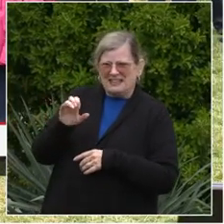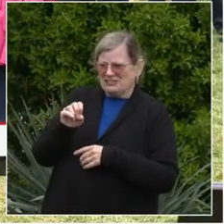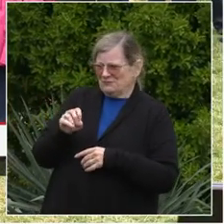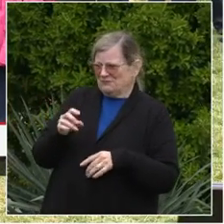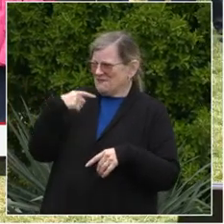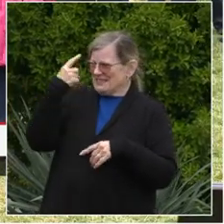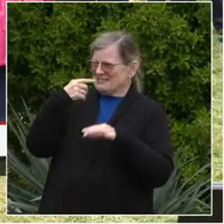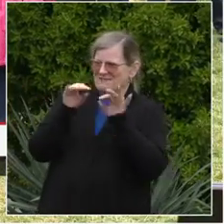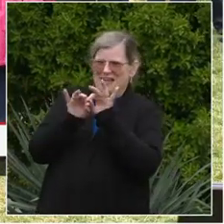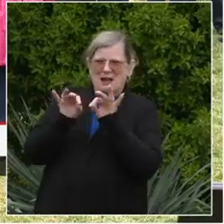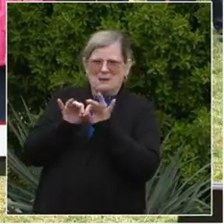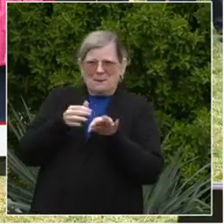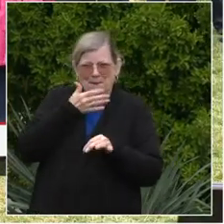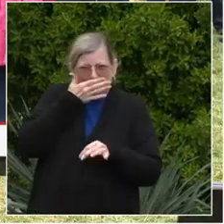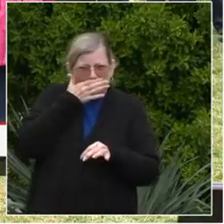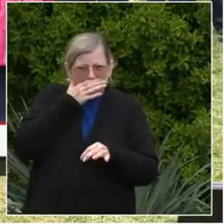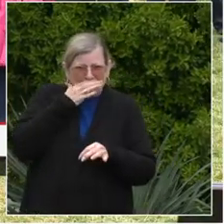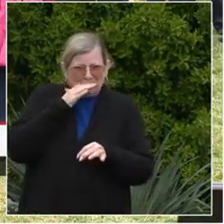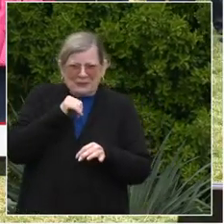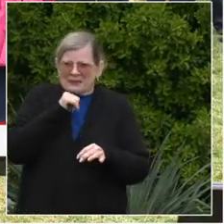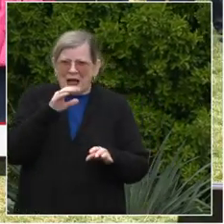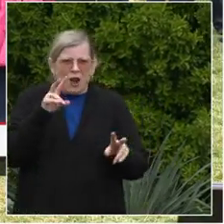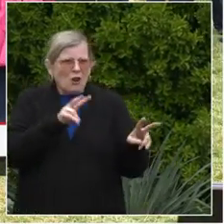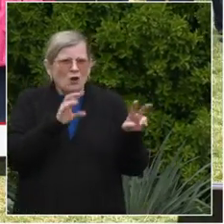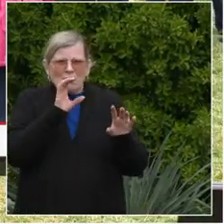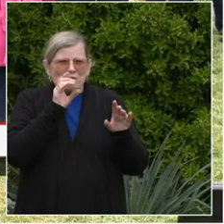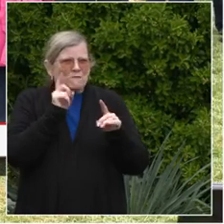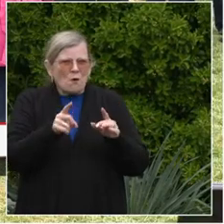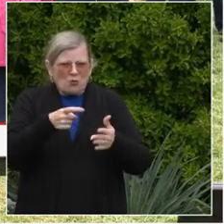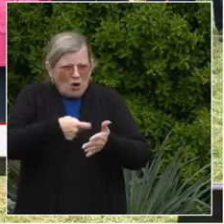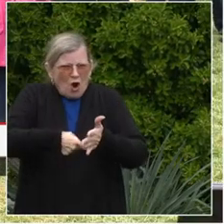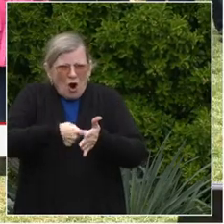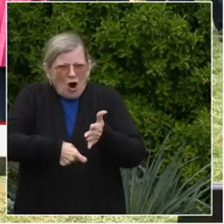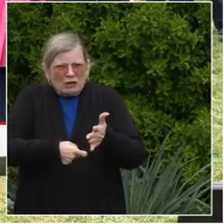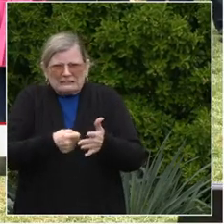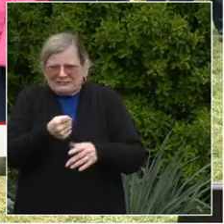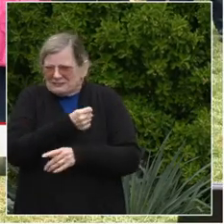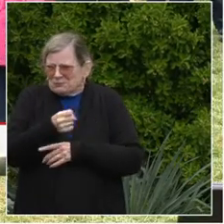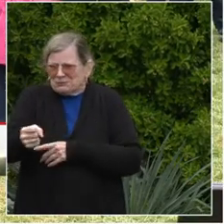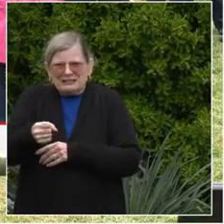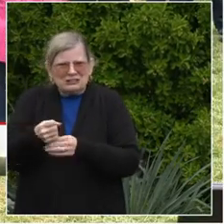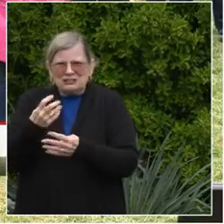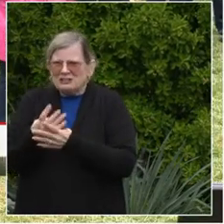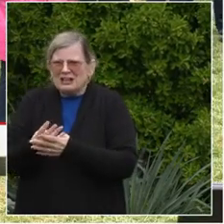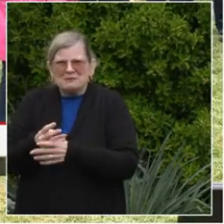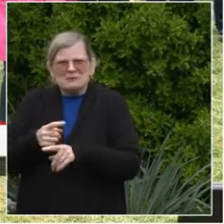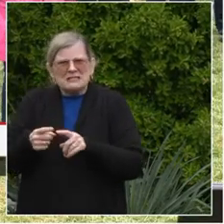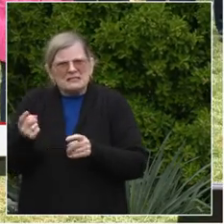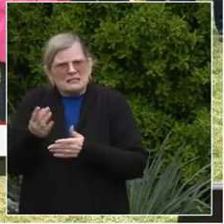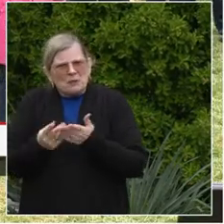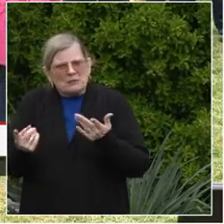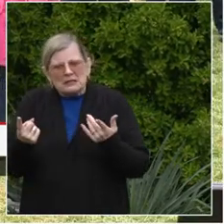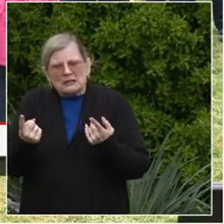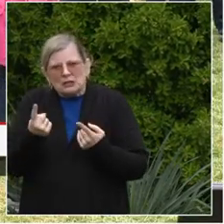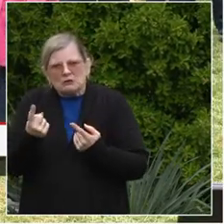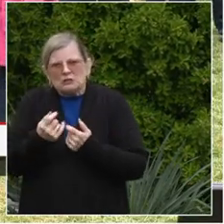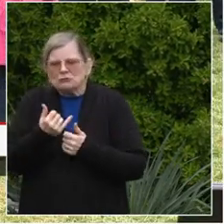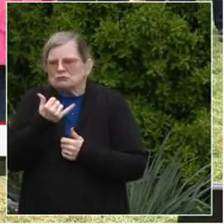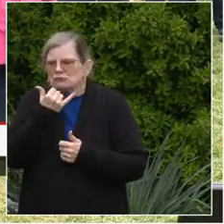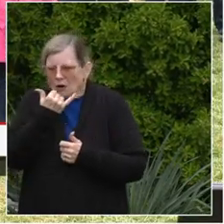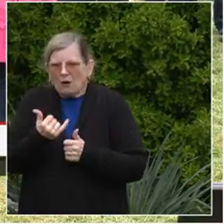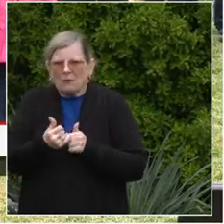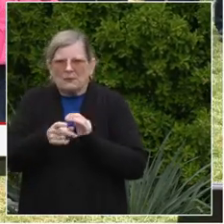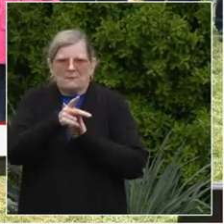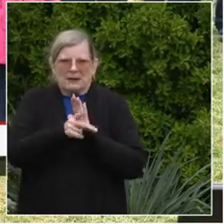more incarceration of juveniles, but something clearly is wrong with that policy. And first of all, let